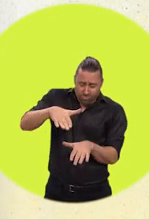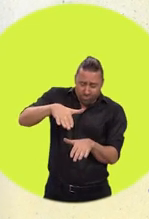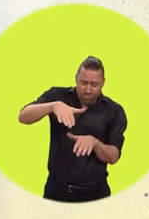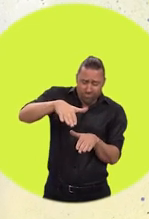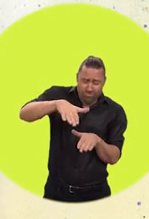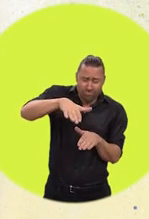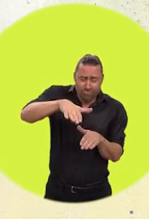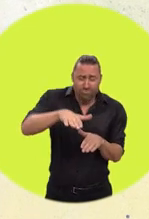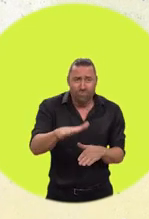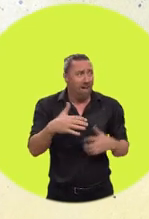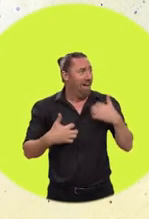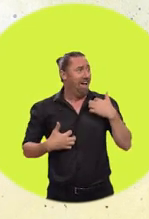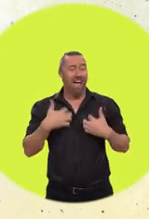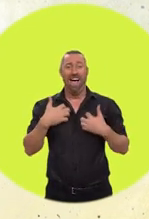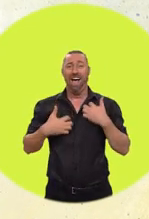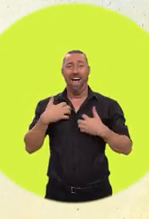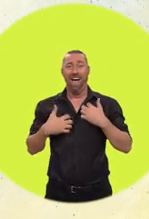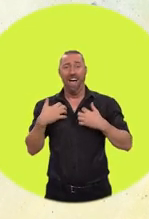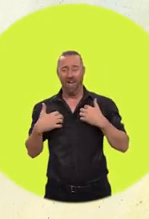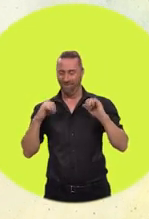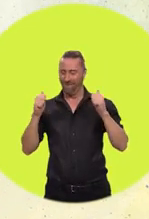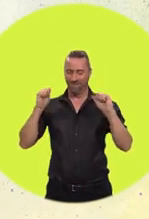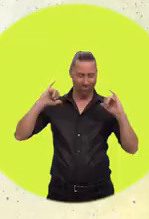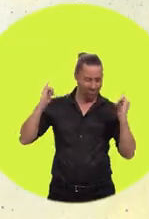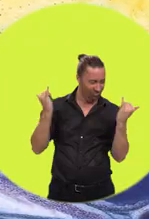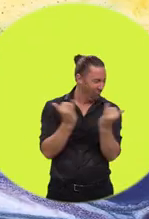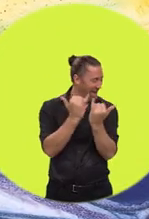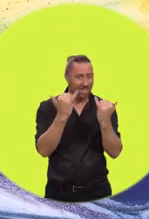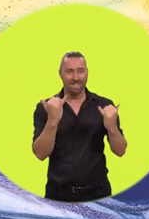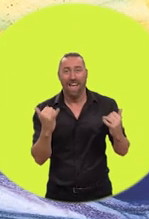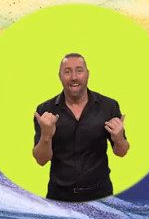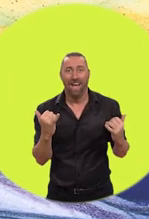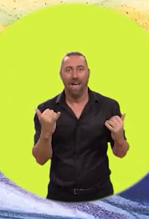down just enough for them to come in safely in